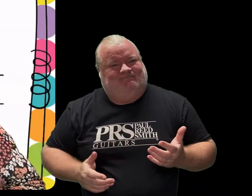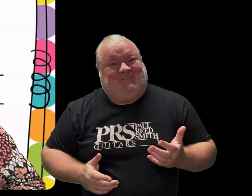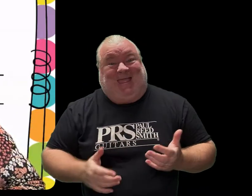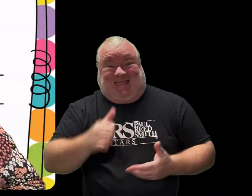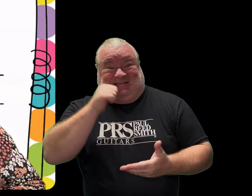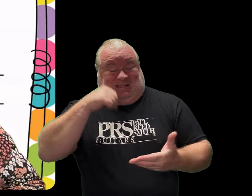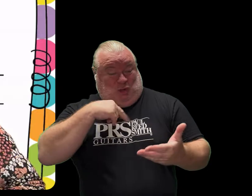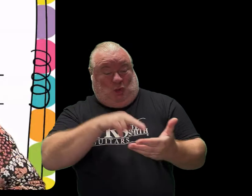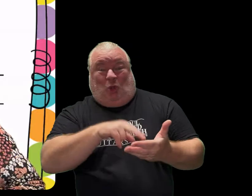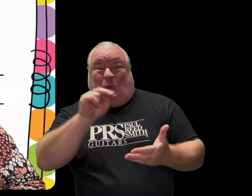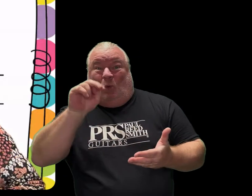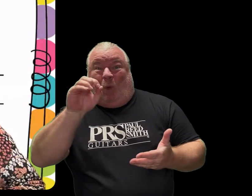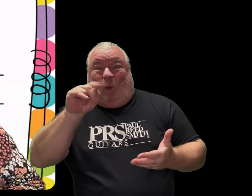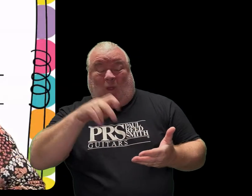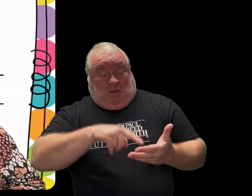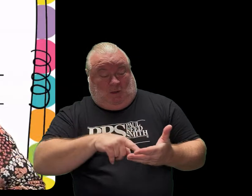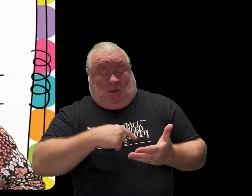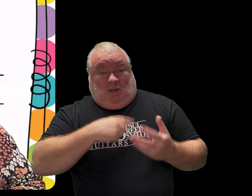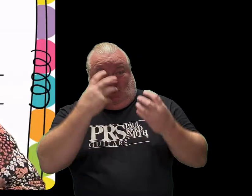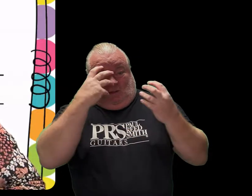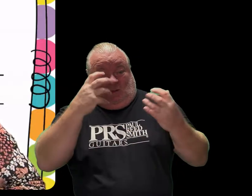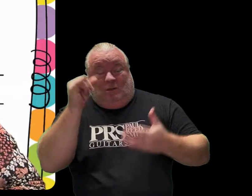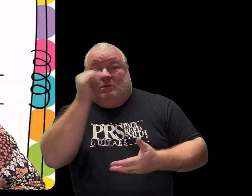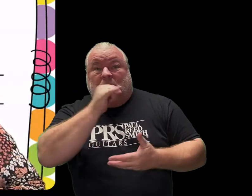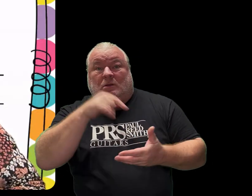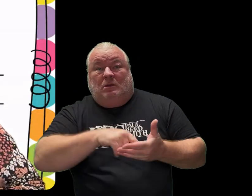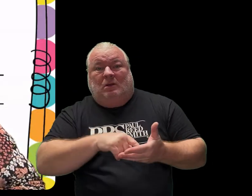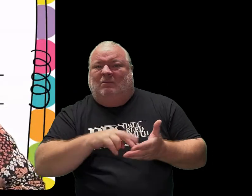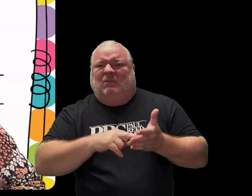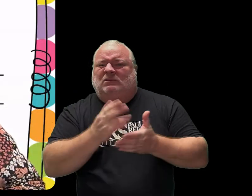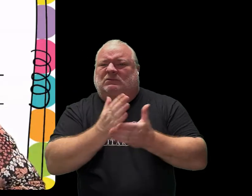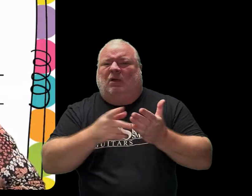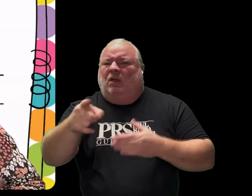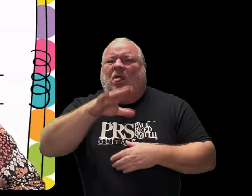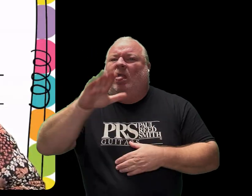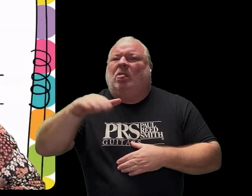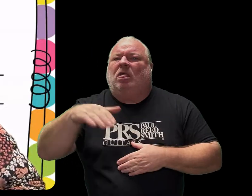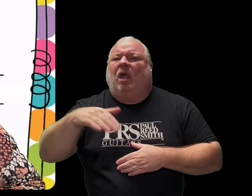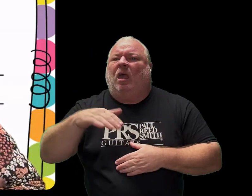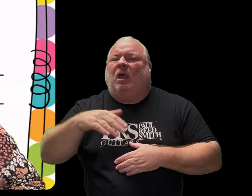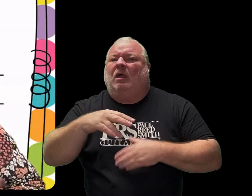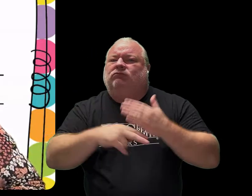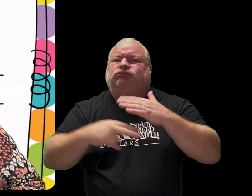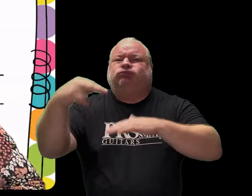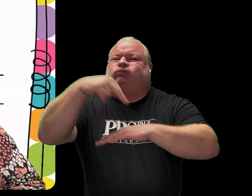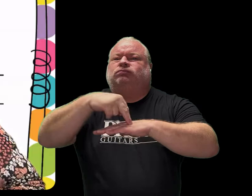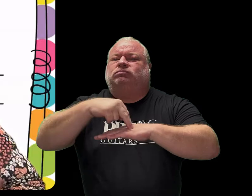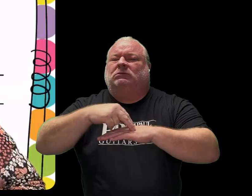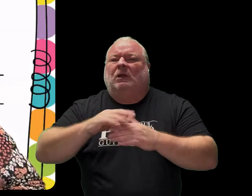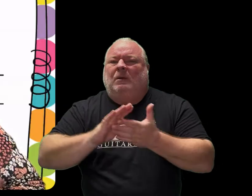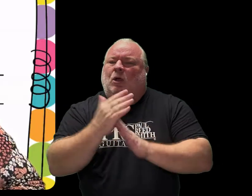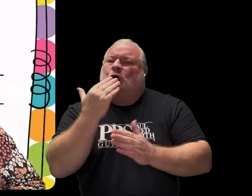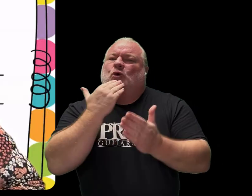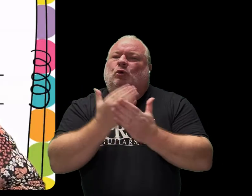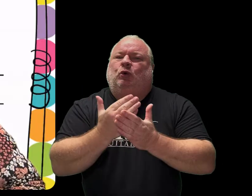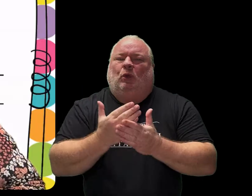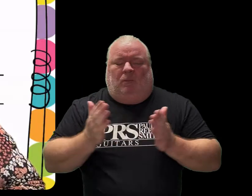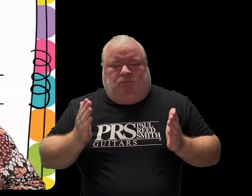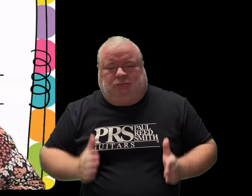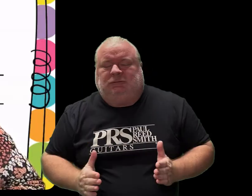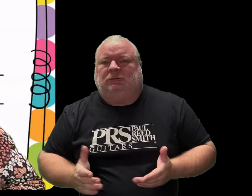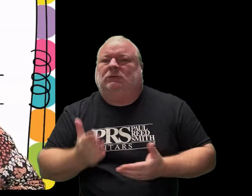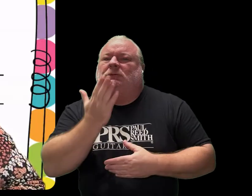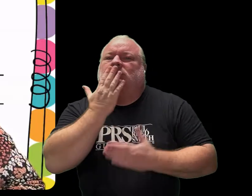me that some of you are not there yet. You still need to remember what it means to be a good human being,